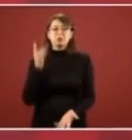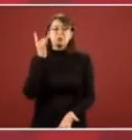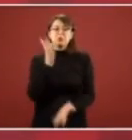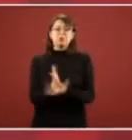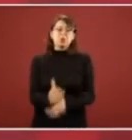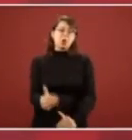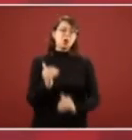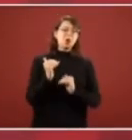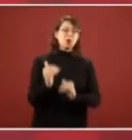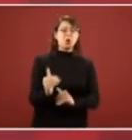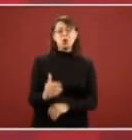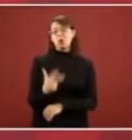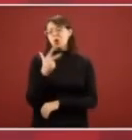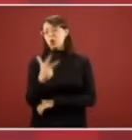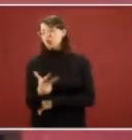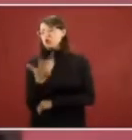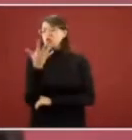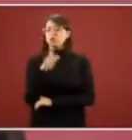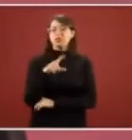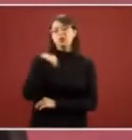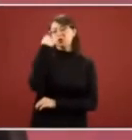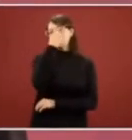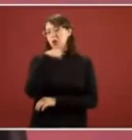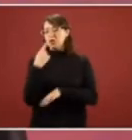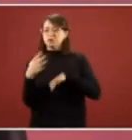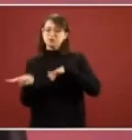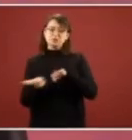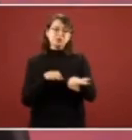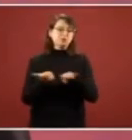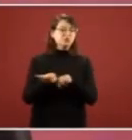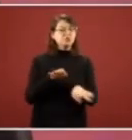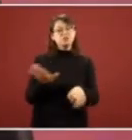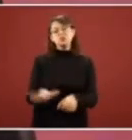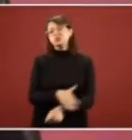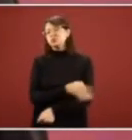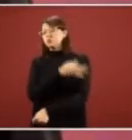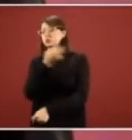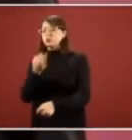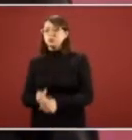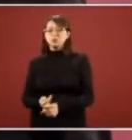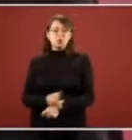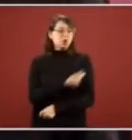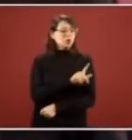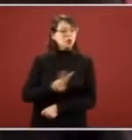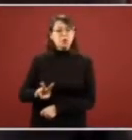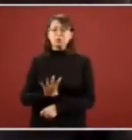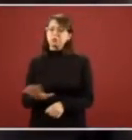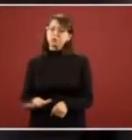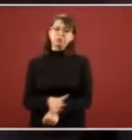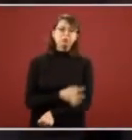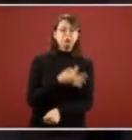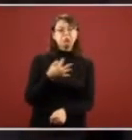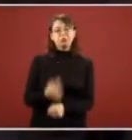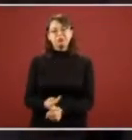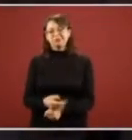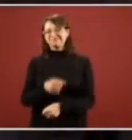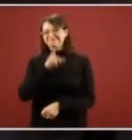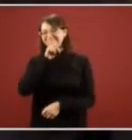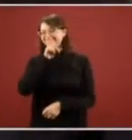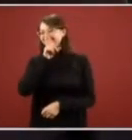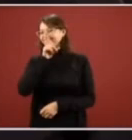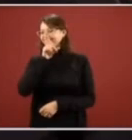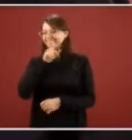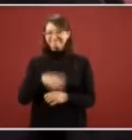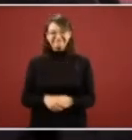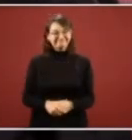a matter of working 8 hours or 10 hours. O de lunes a viernes. Or Monday to Friday.